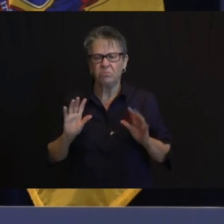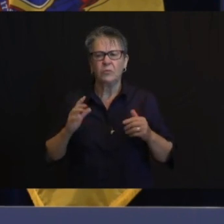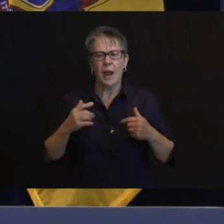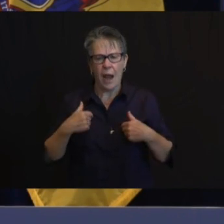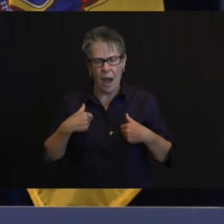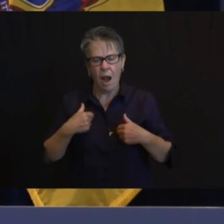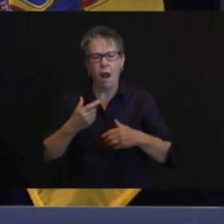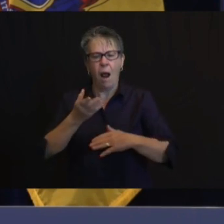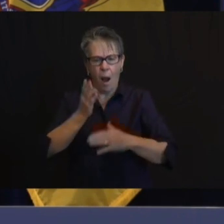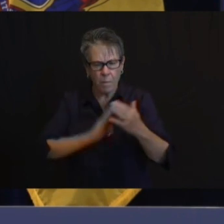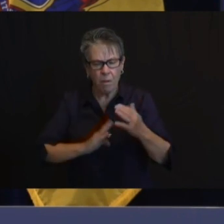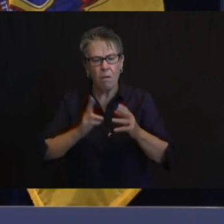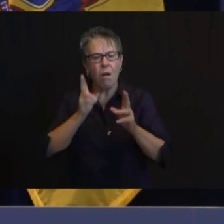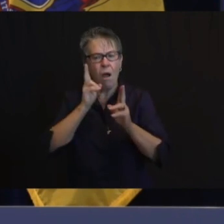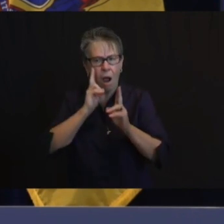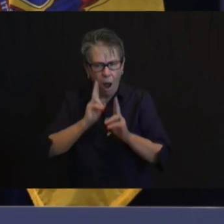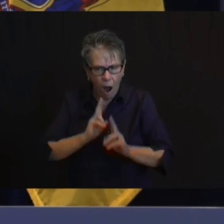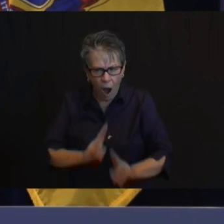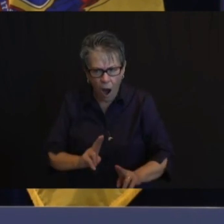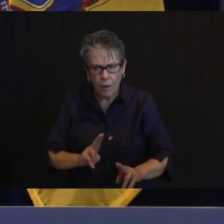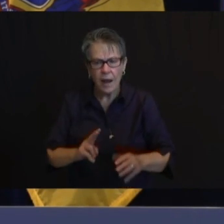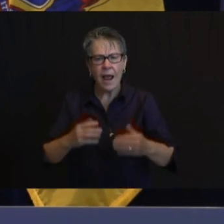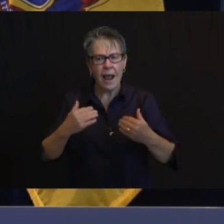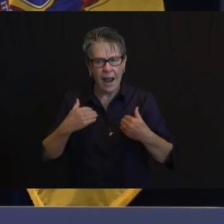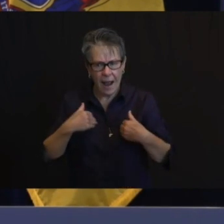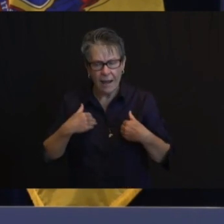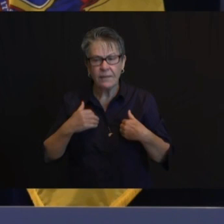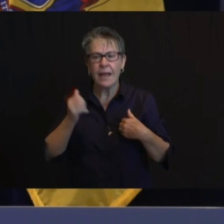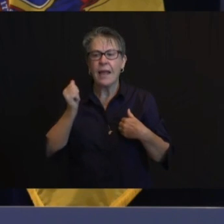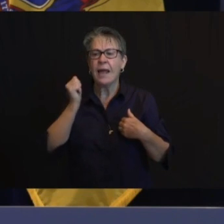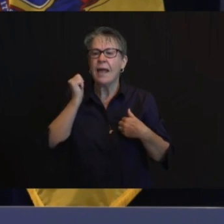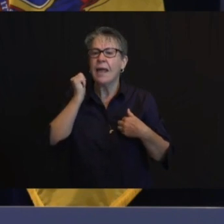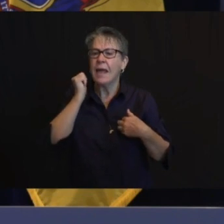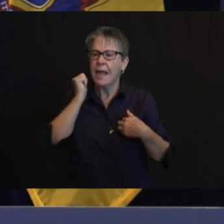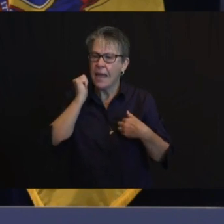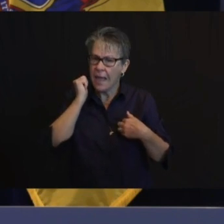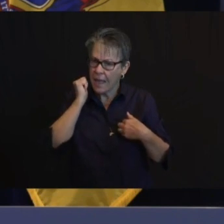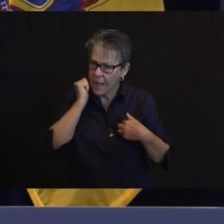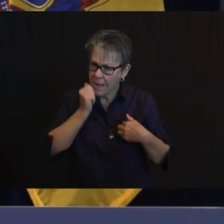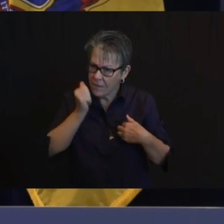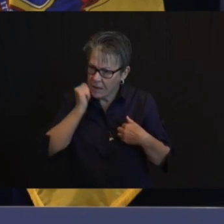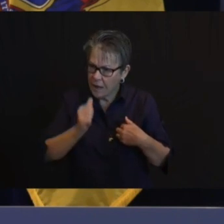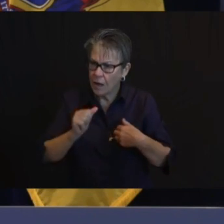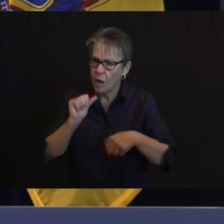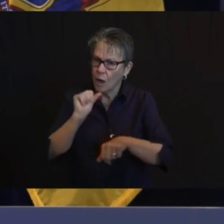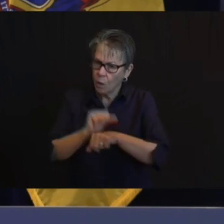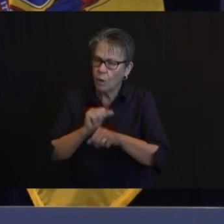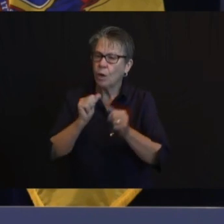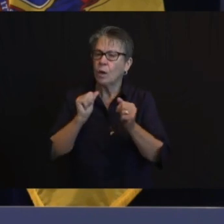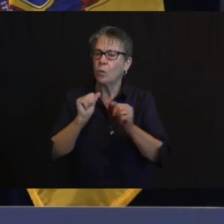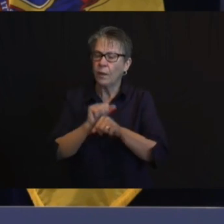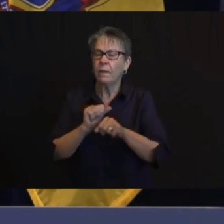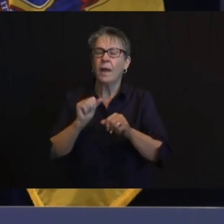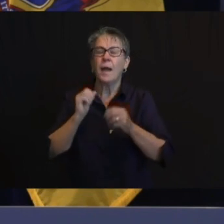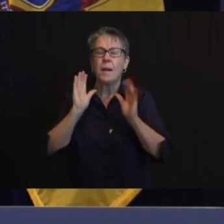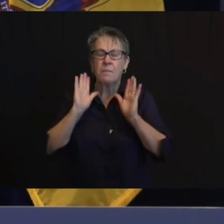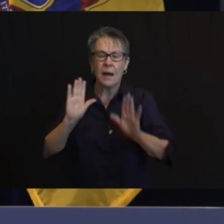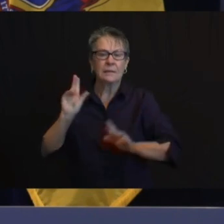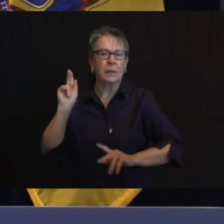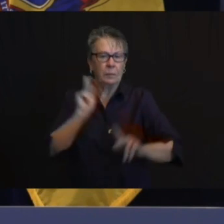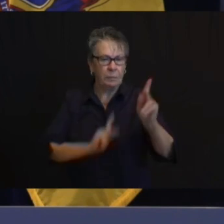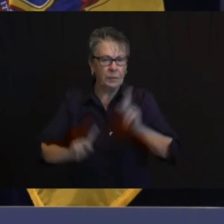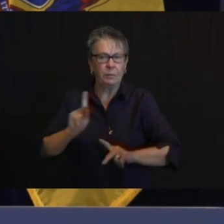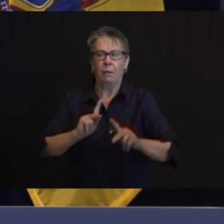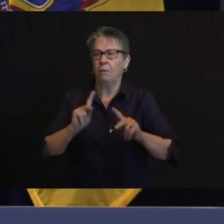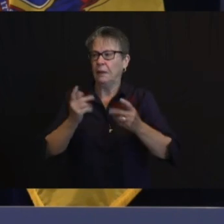be spending every day of my life with the extraordinary representatives of the New Jersey State Police. They're as good as they can be. I'm going to stay